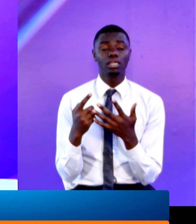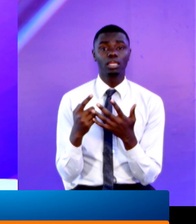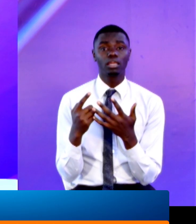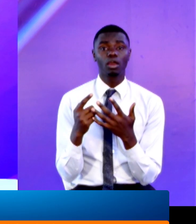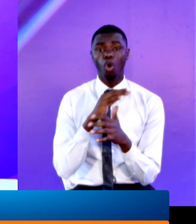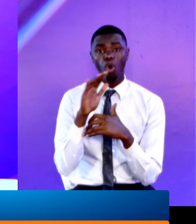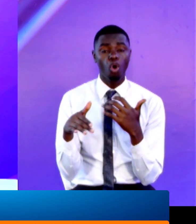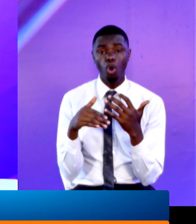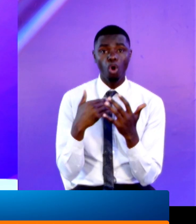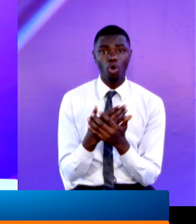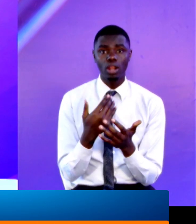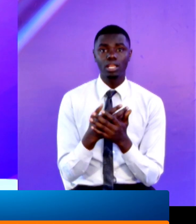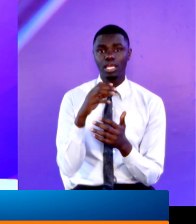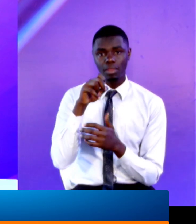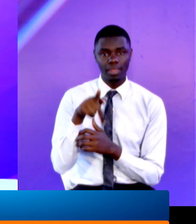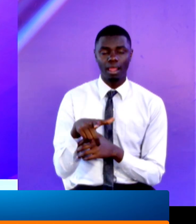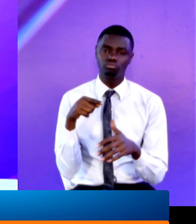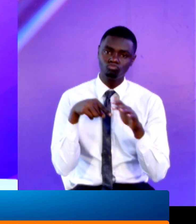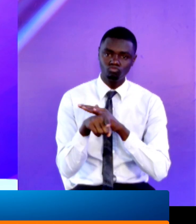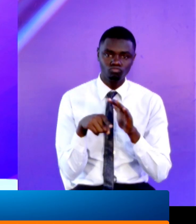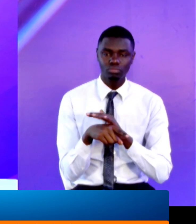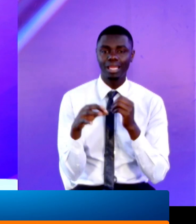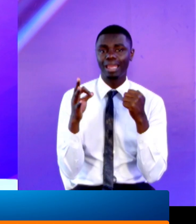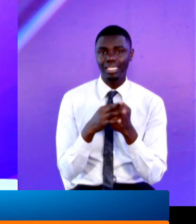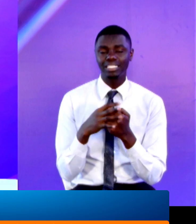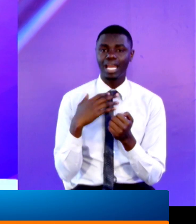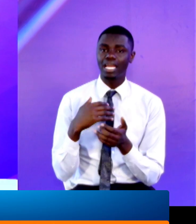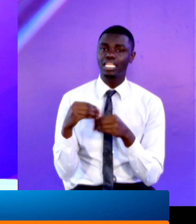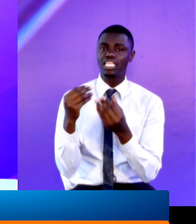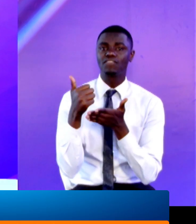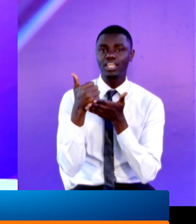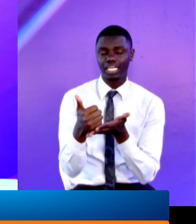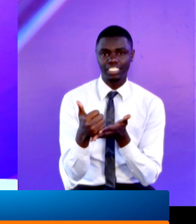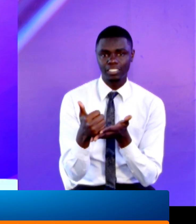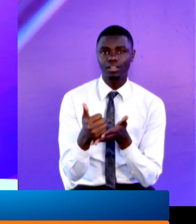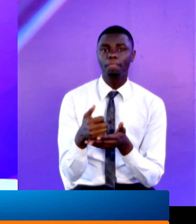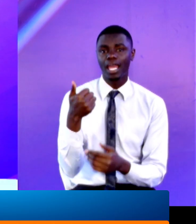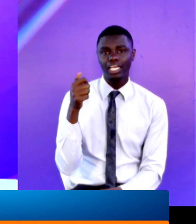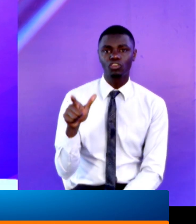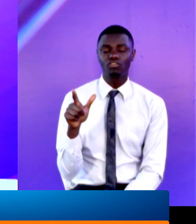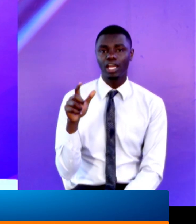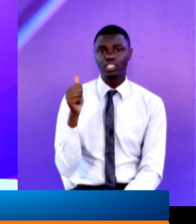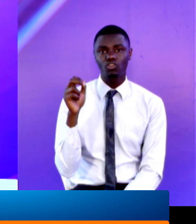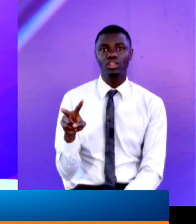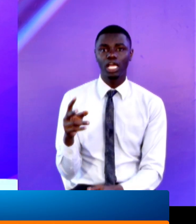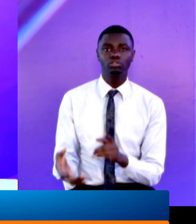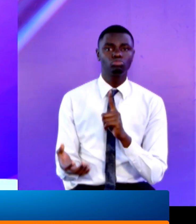match, scoring 8 goals and providing 10 assists as Villa secured a strong league